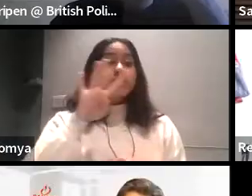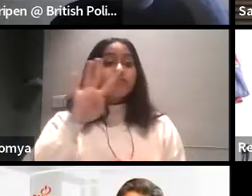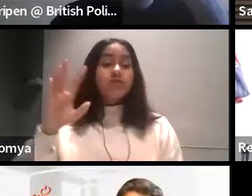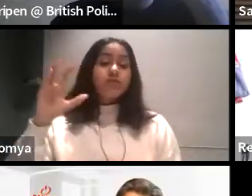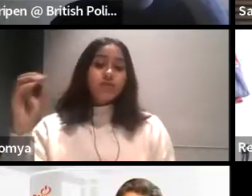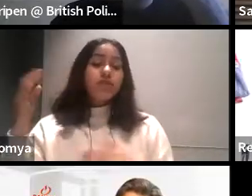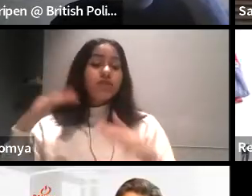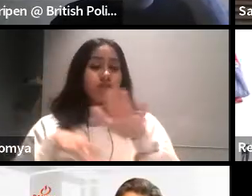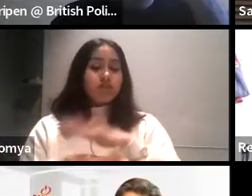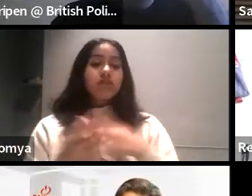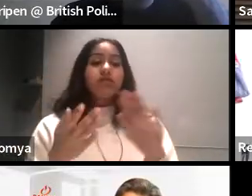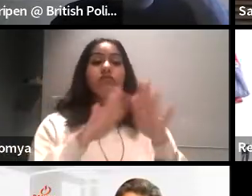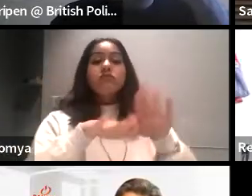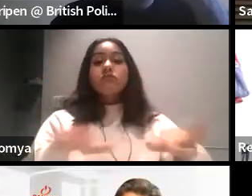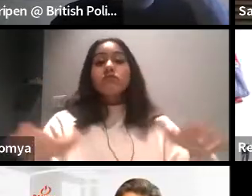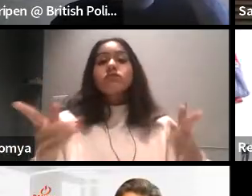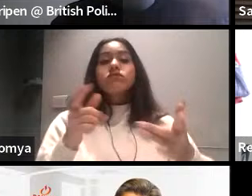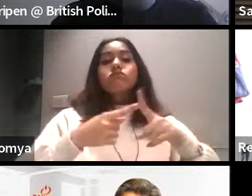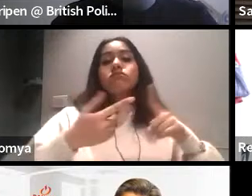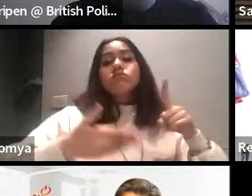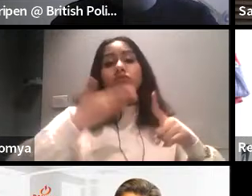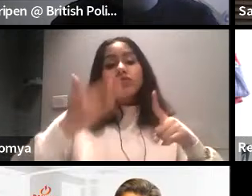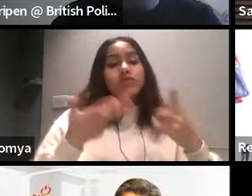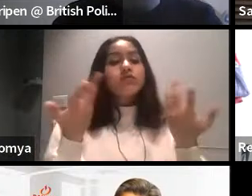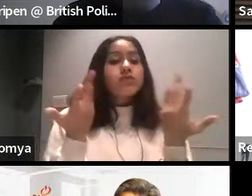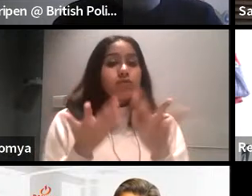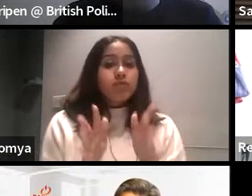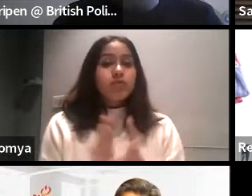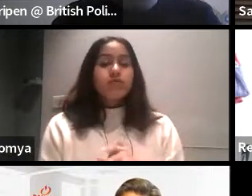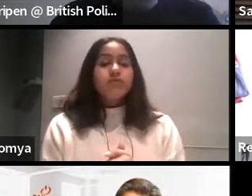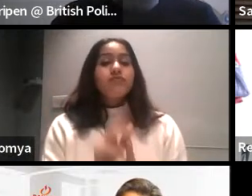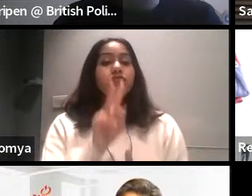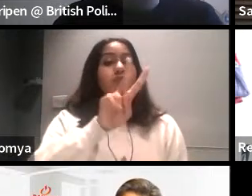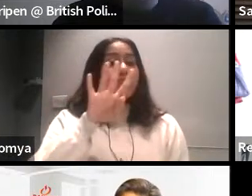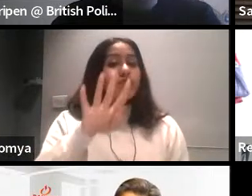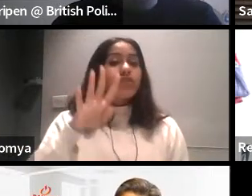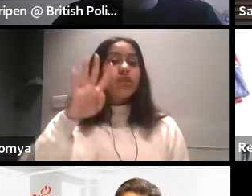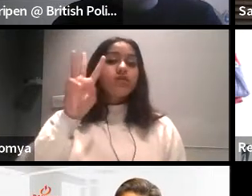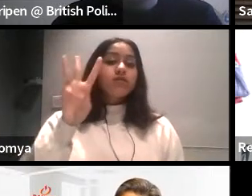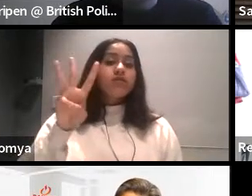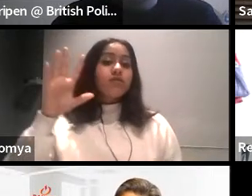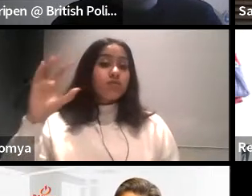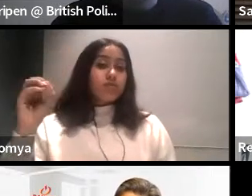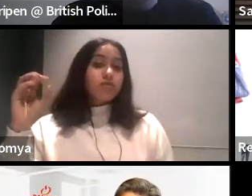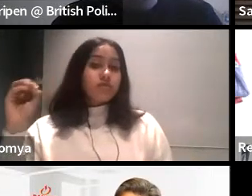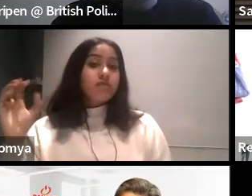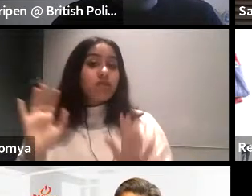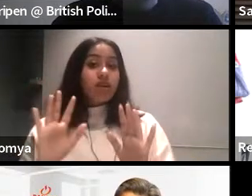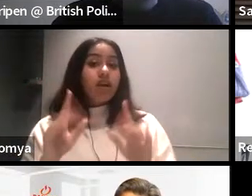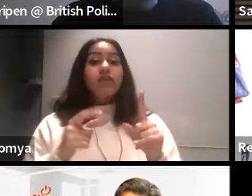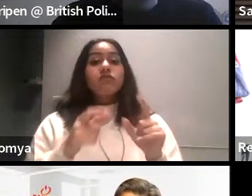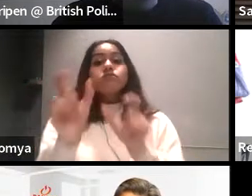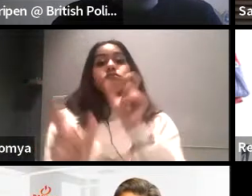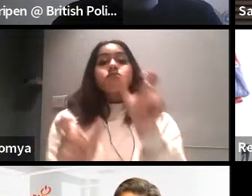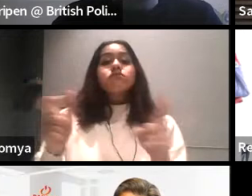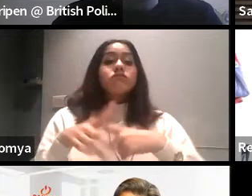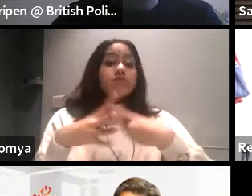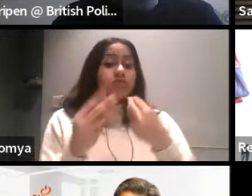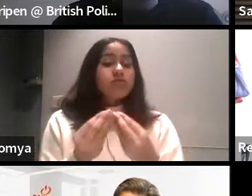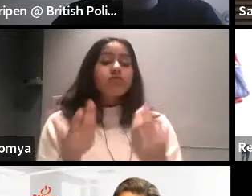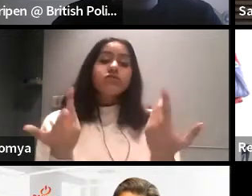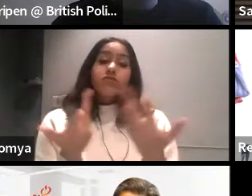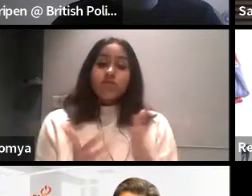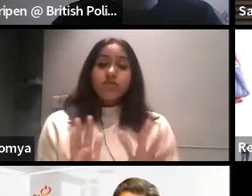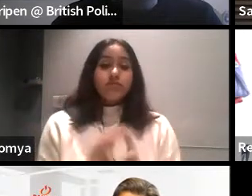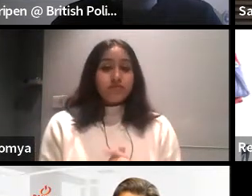34,300 PWDs have been trained and 24,350 PWDs have been placed in